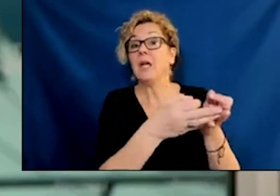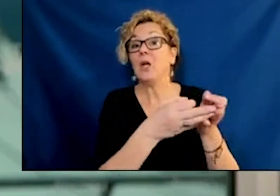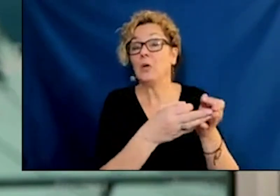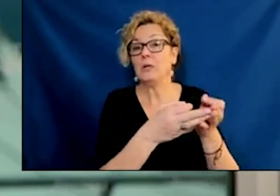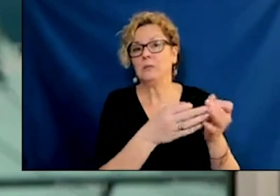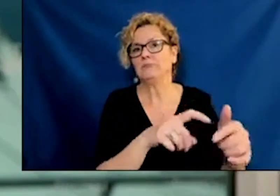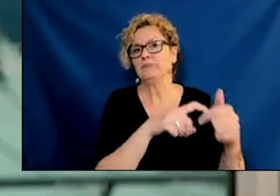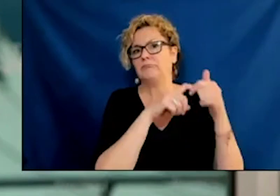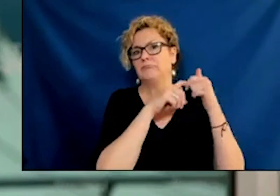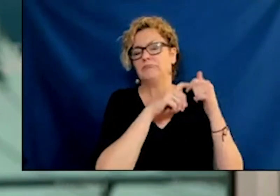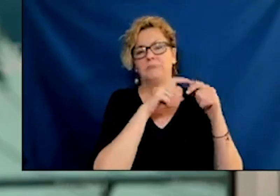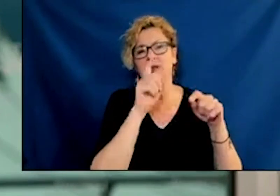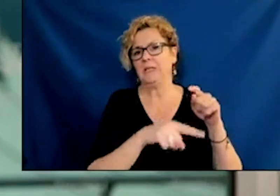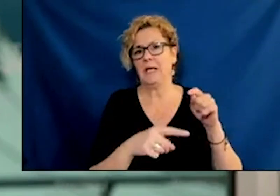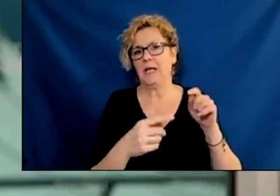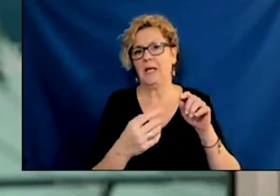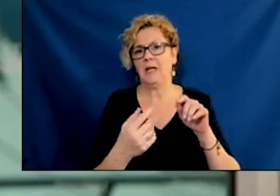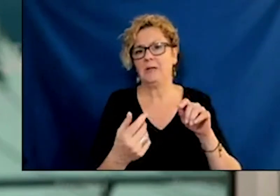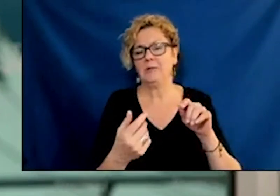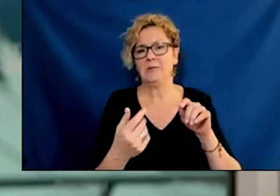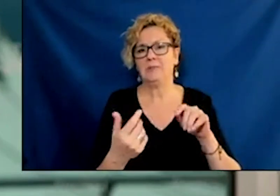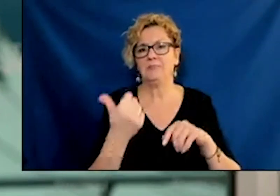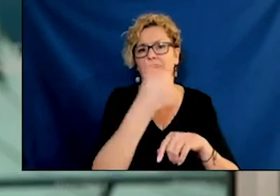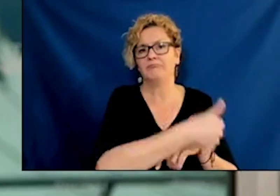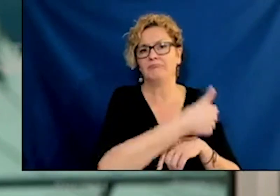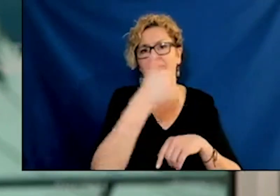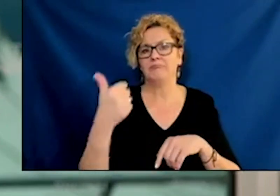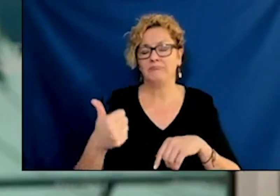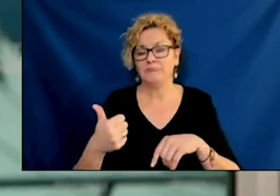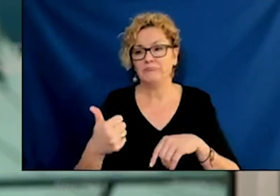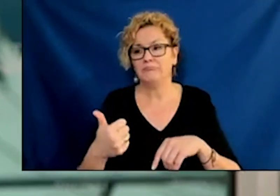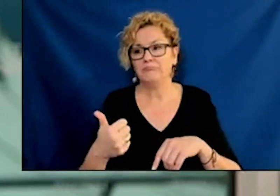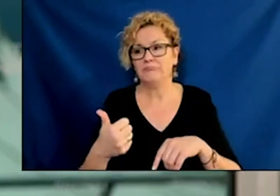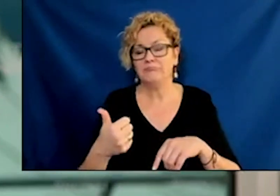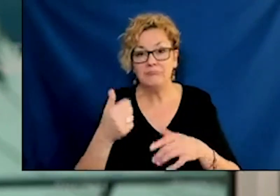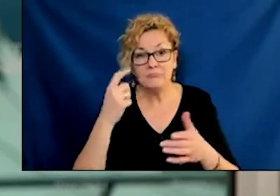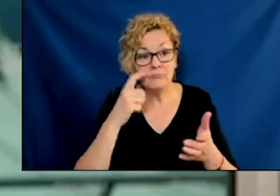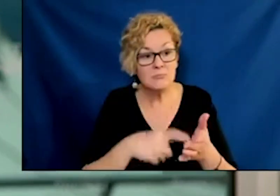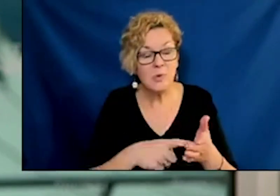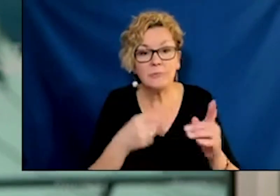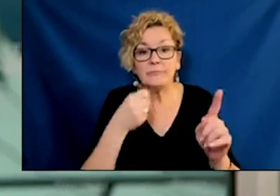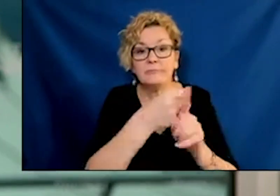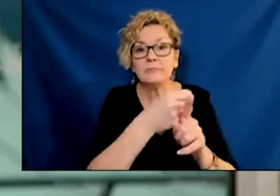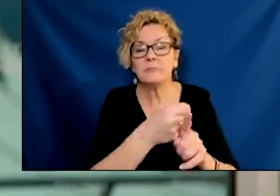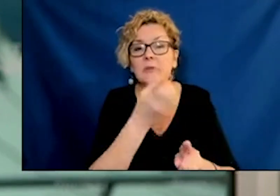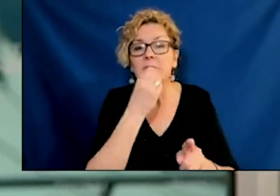and services across our borders that I don't believe the